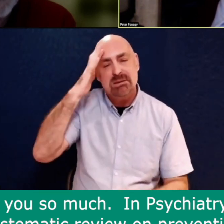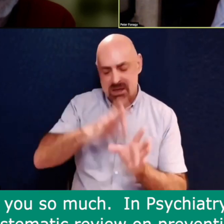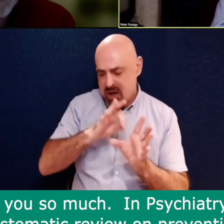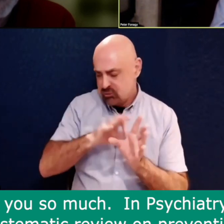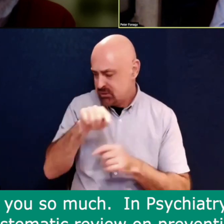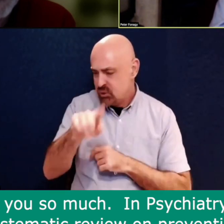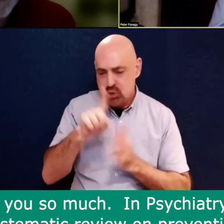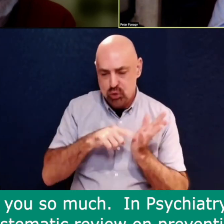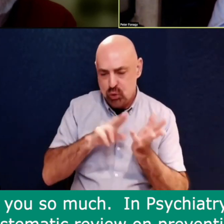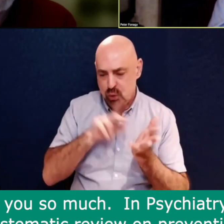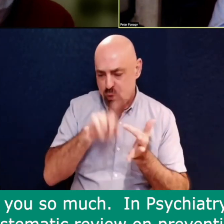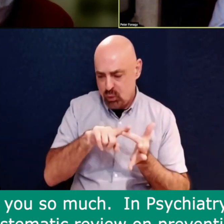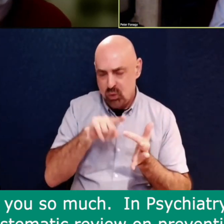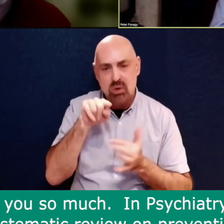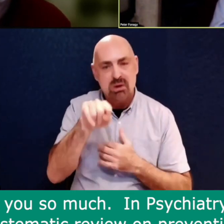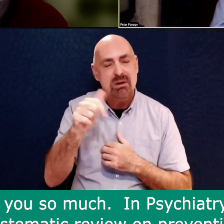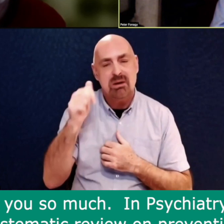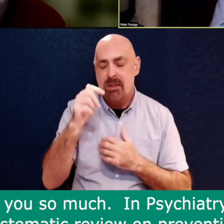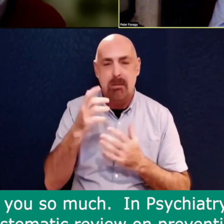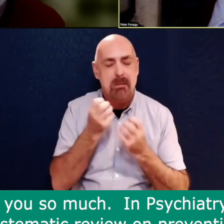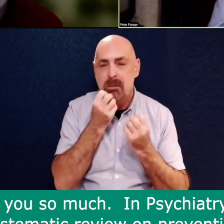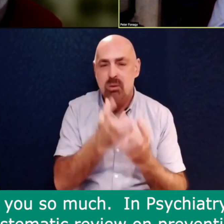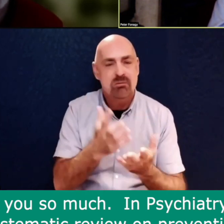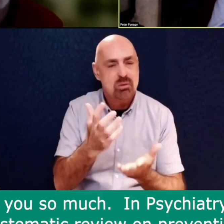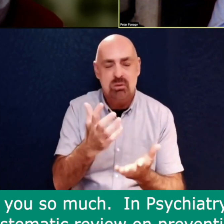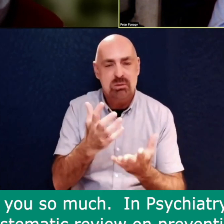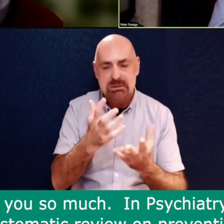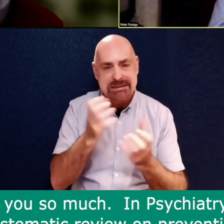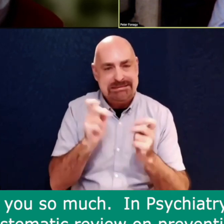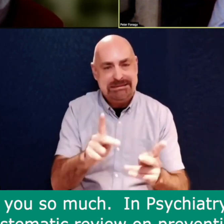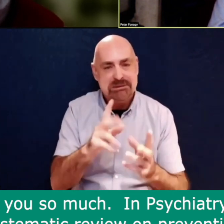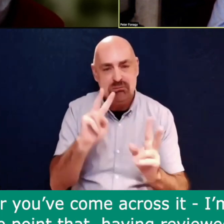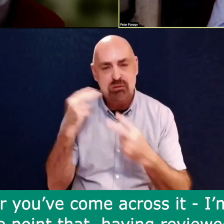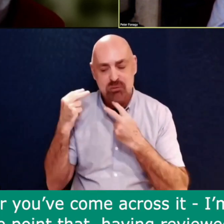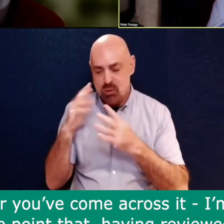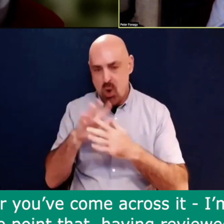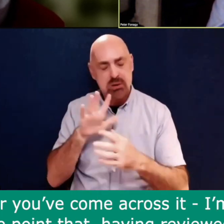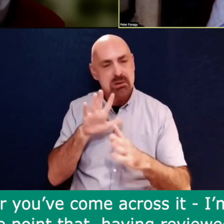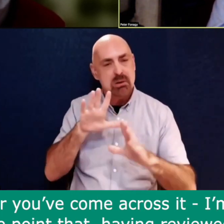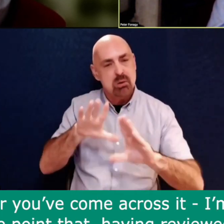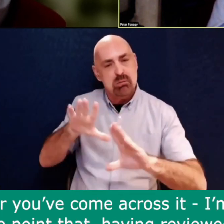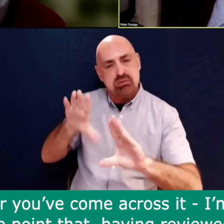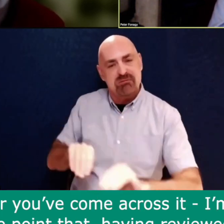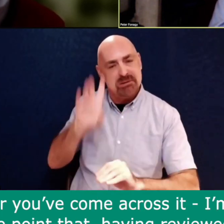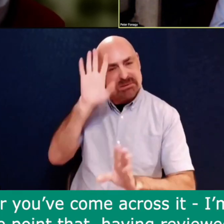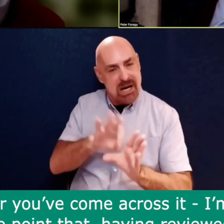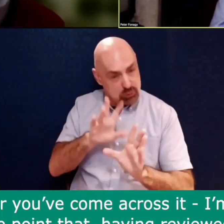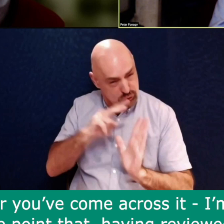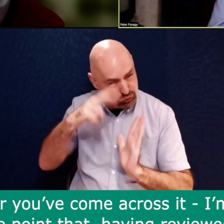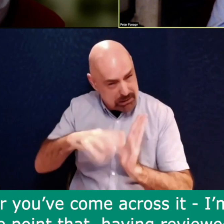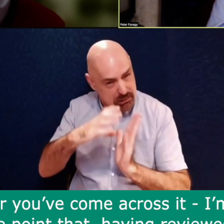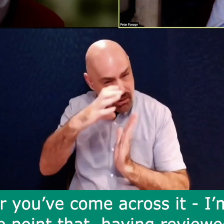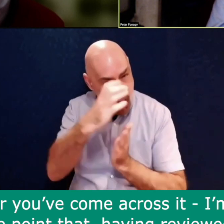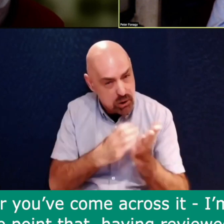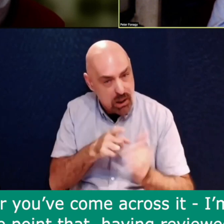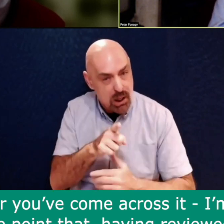is a brilliant systematic review on preventive psychiatry. I don't know whether you've come across it. I'm sure you would